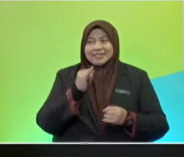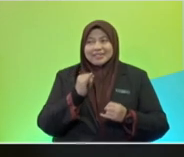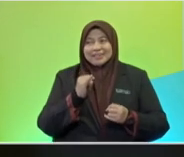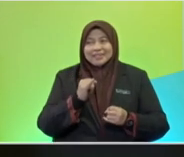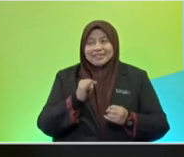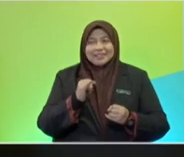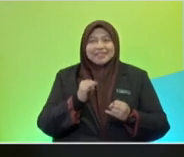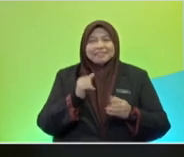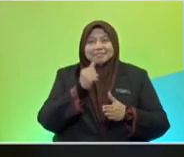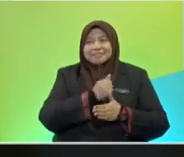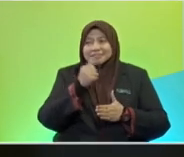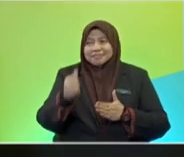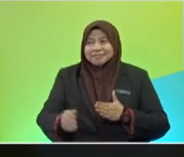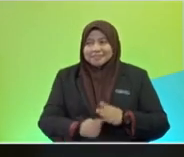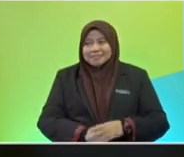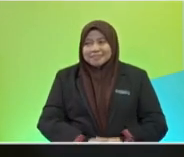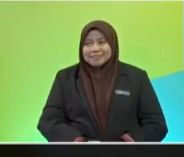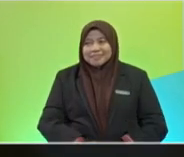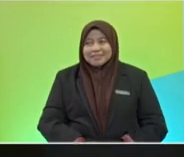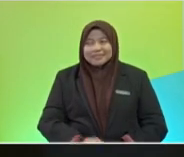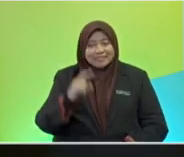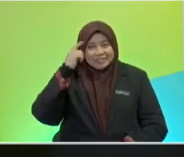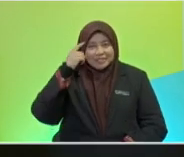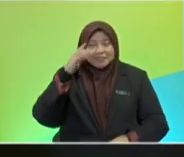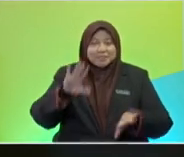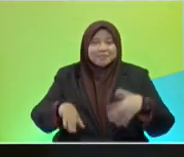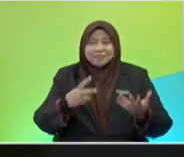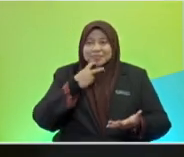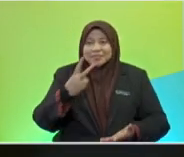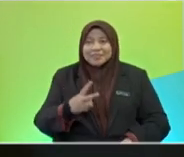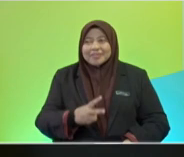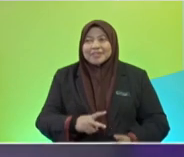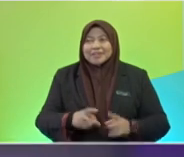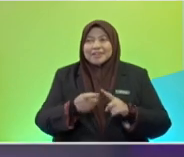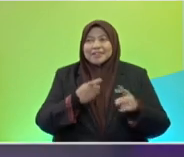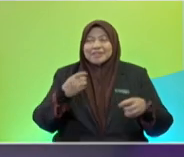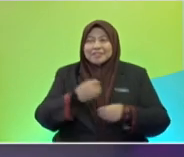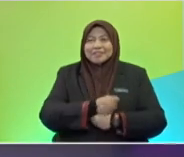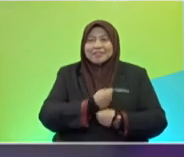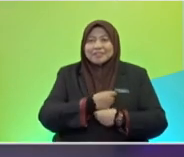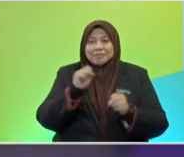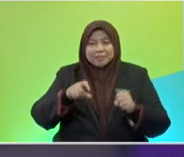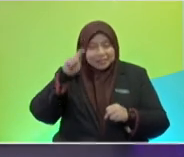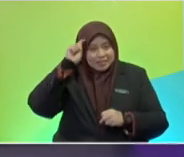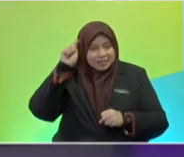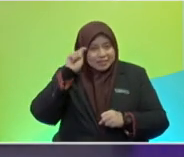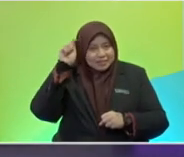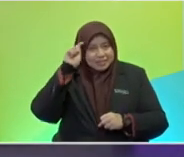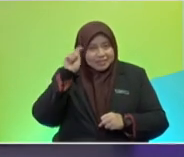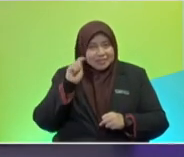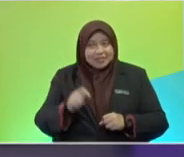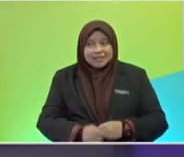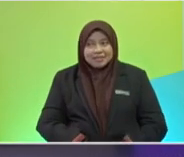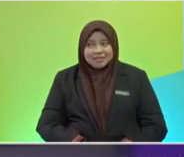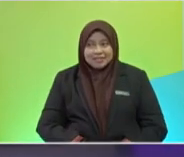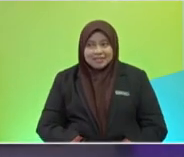be a difficult one because I'm not sure how the sound is, but I think from the shape, you're able to guess. Squeak, squeak, squeak. I think